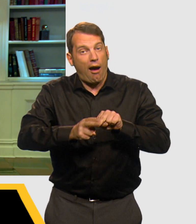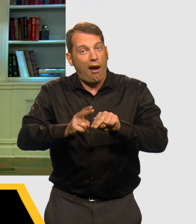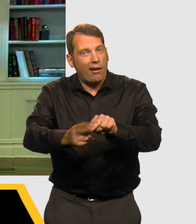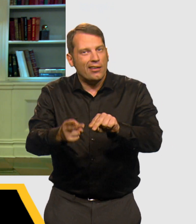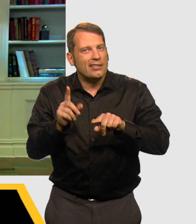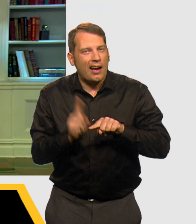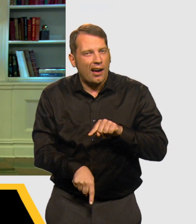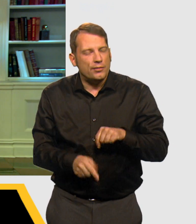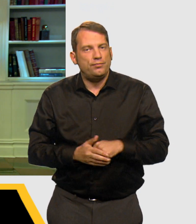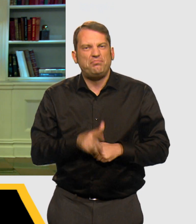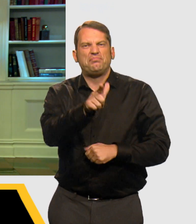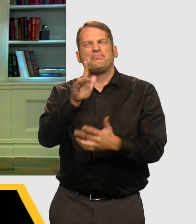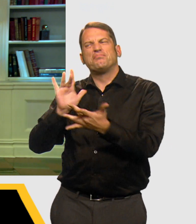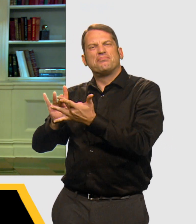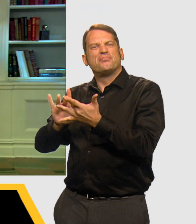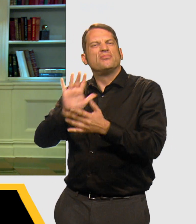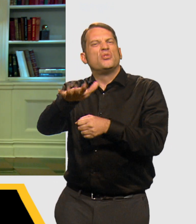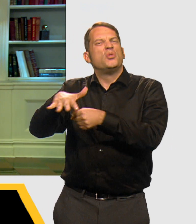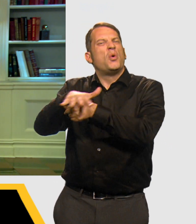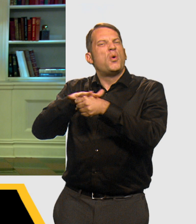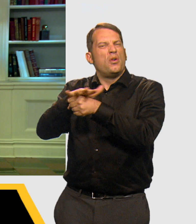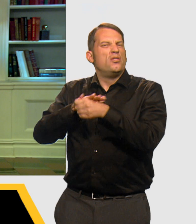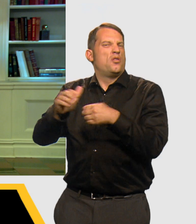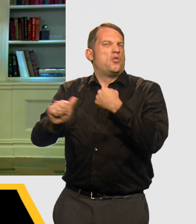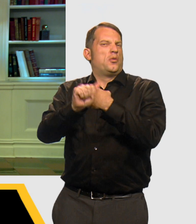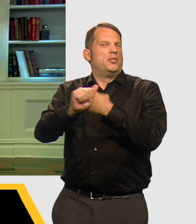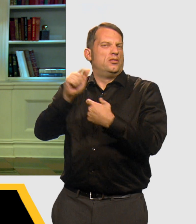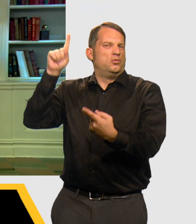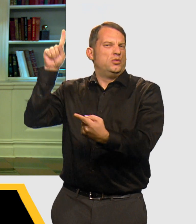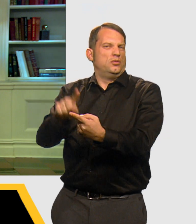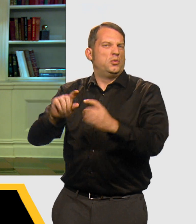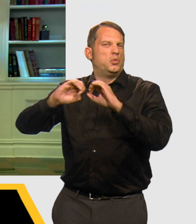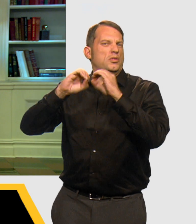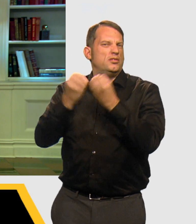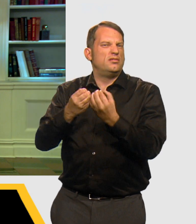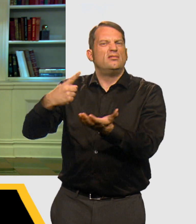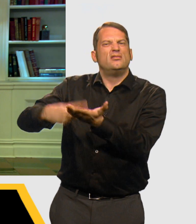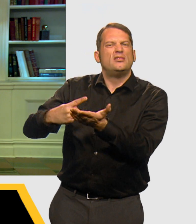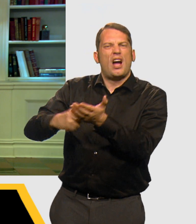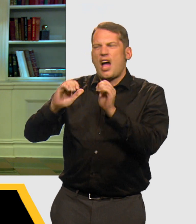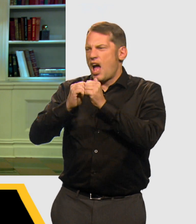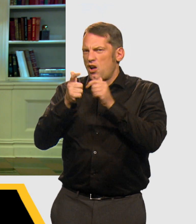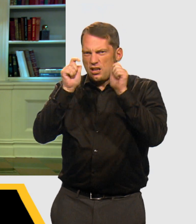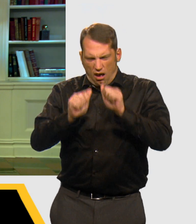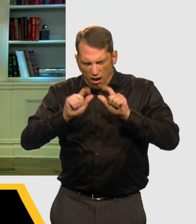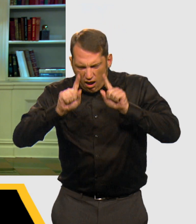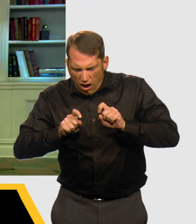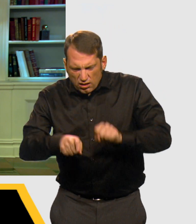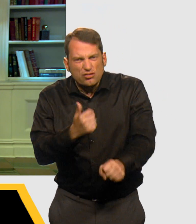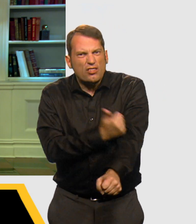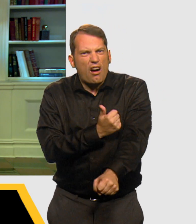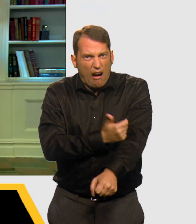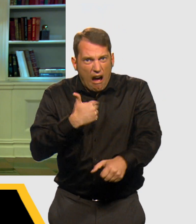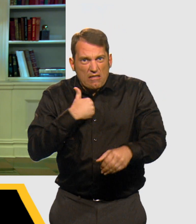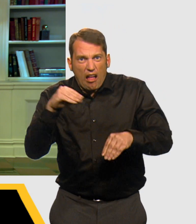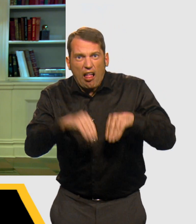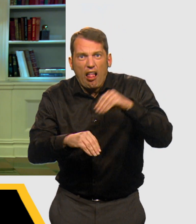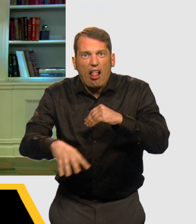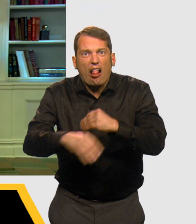can never take less. Talk to your local harm reduction organization about ways to test your drugs for